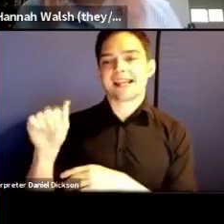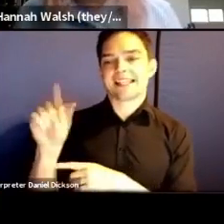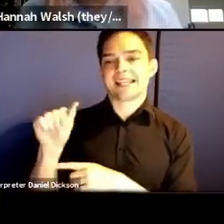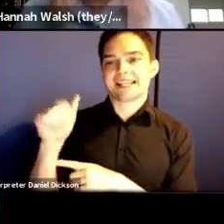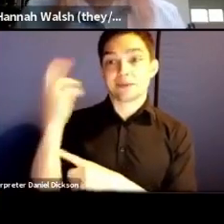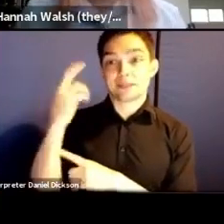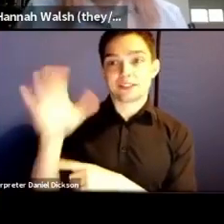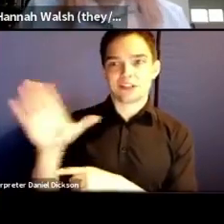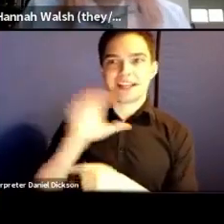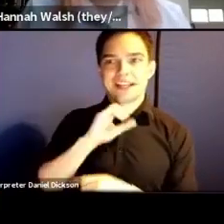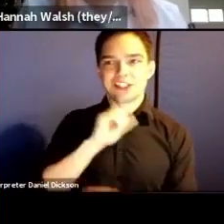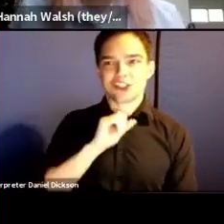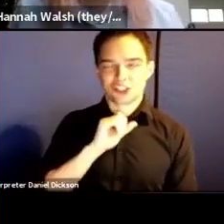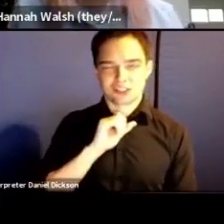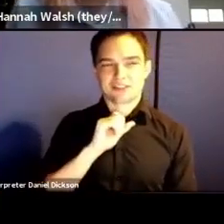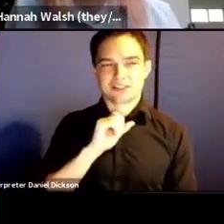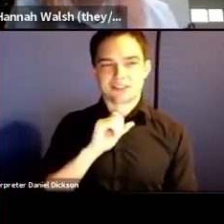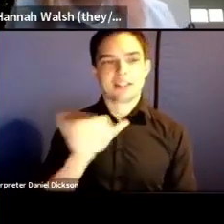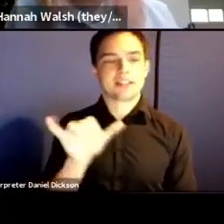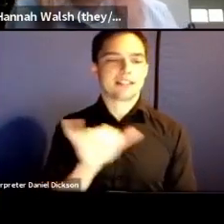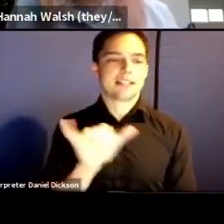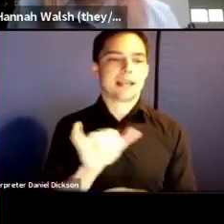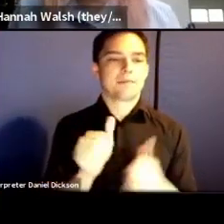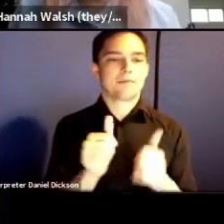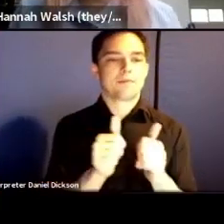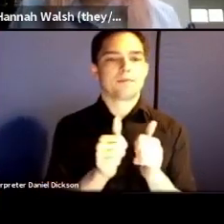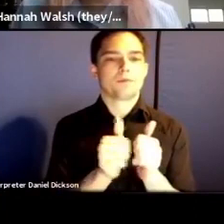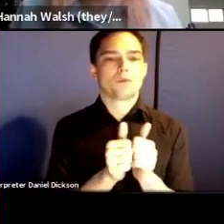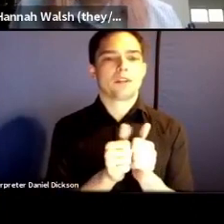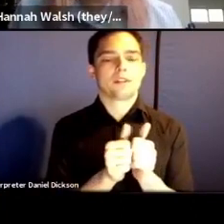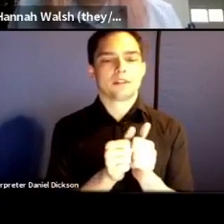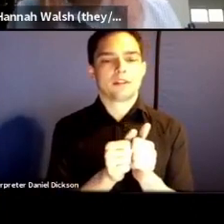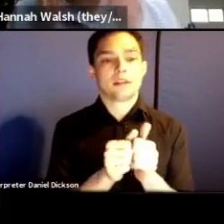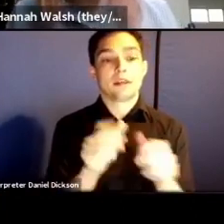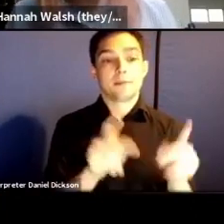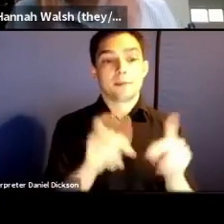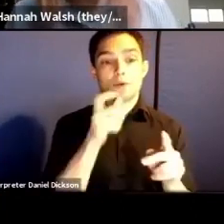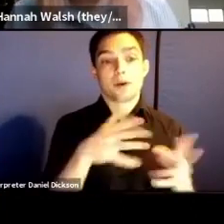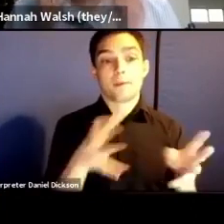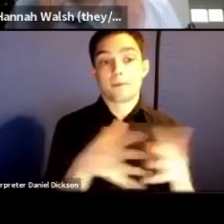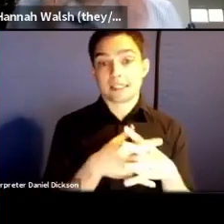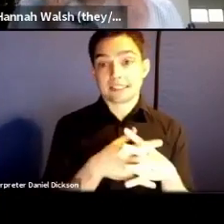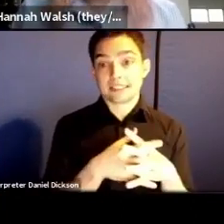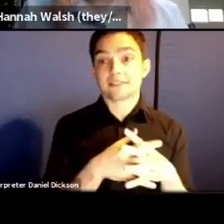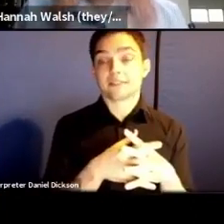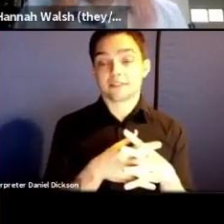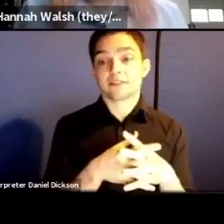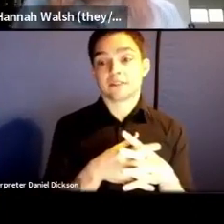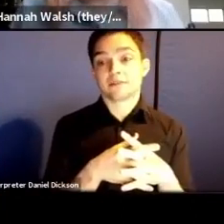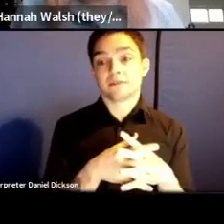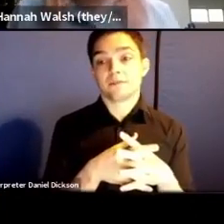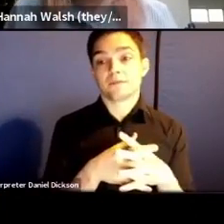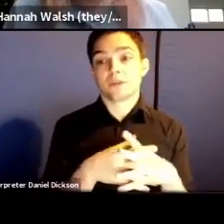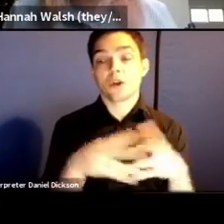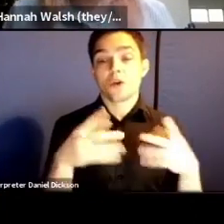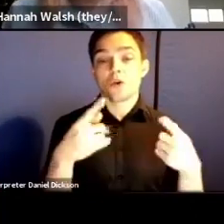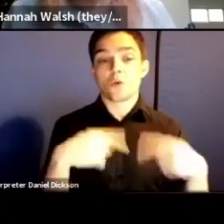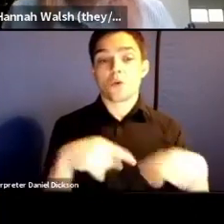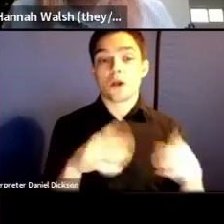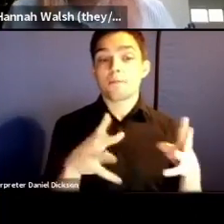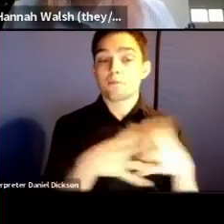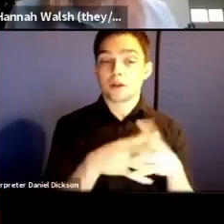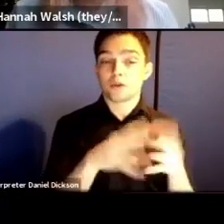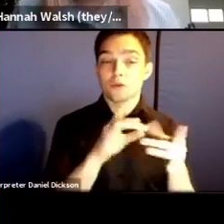their age. The same is true with individuals who are pregnant. While